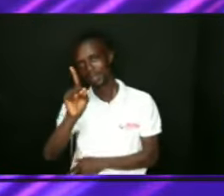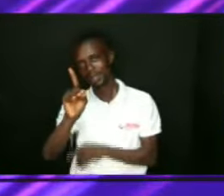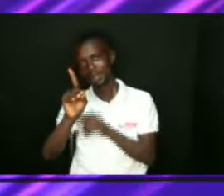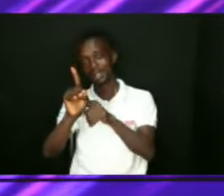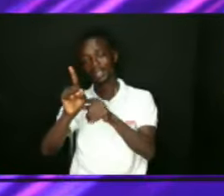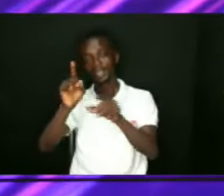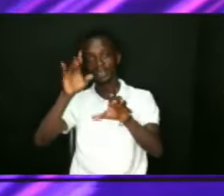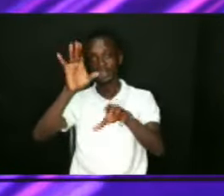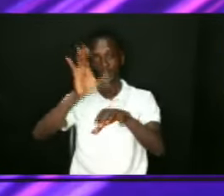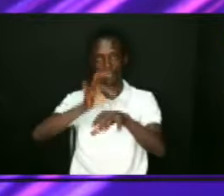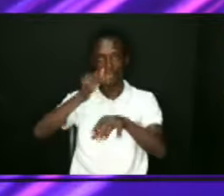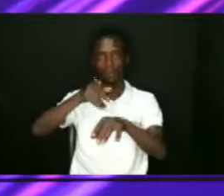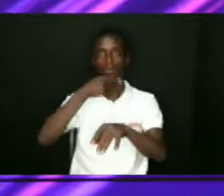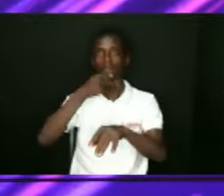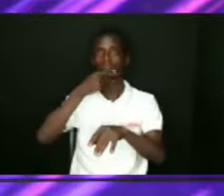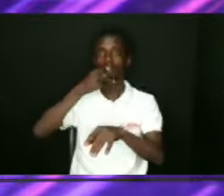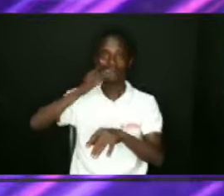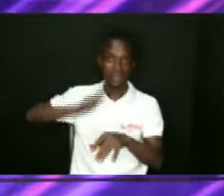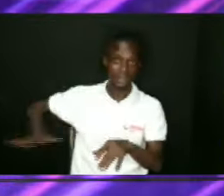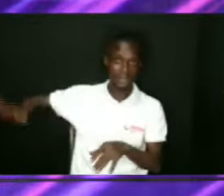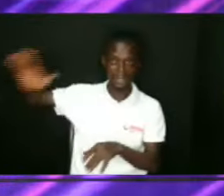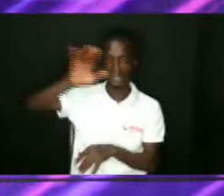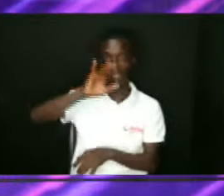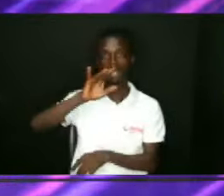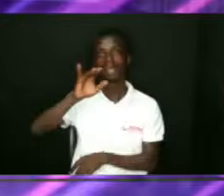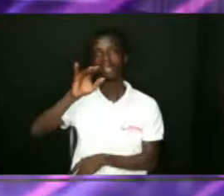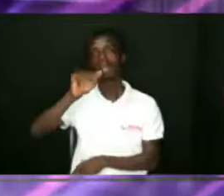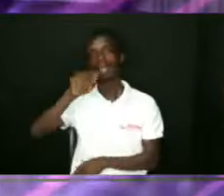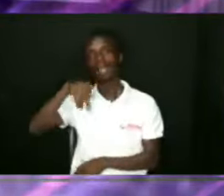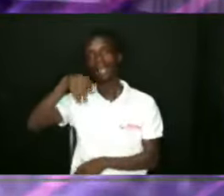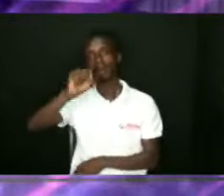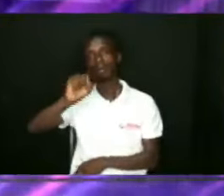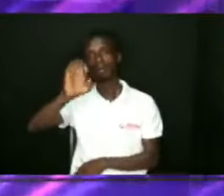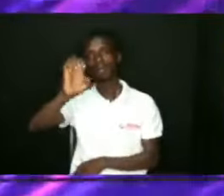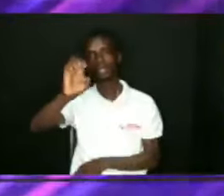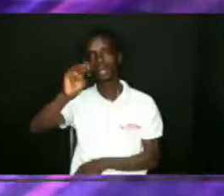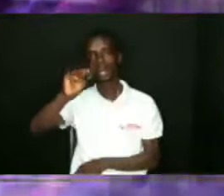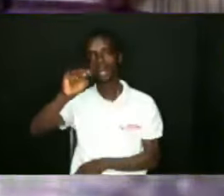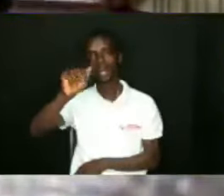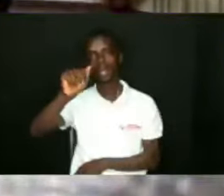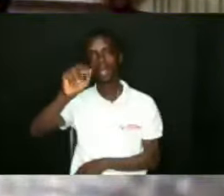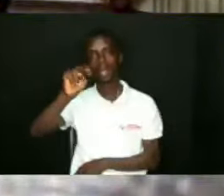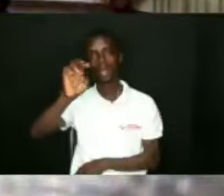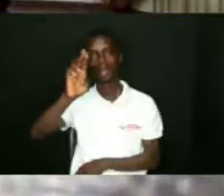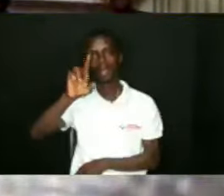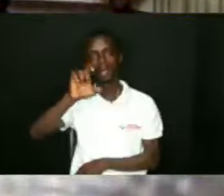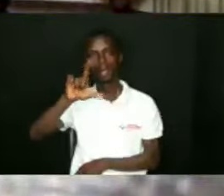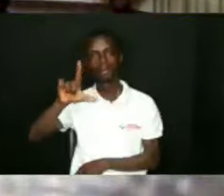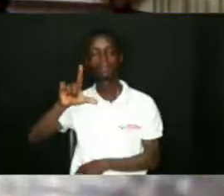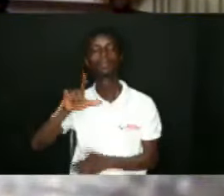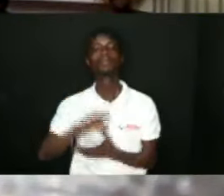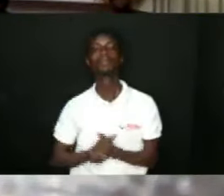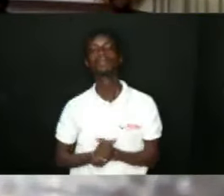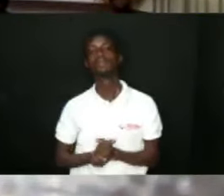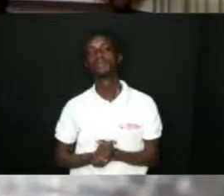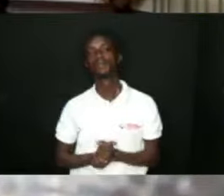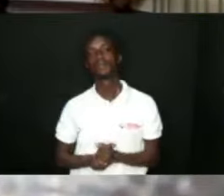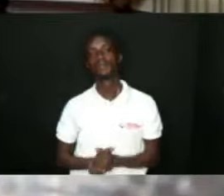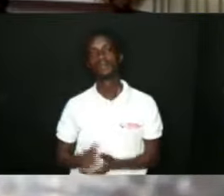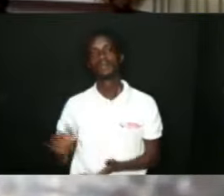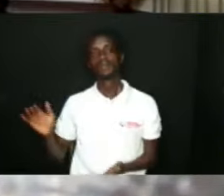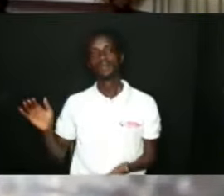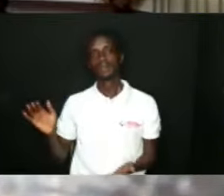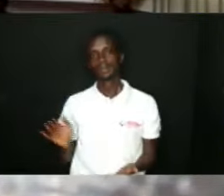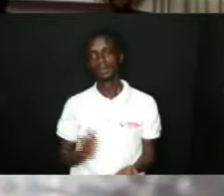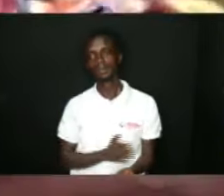Worldwide, Apostle Emmanuel Ajemai Bekwin. Let's welcome our Father. All